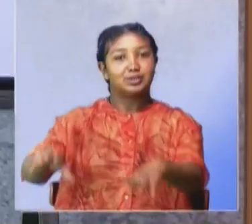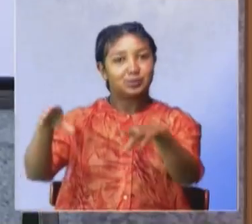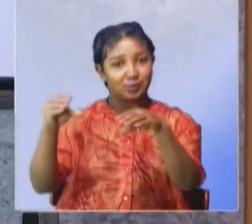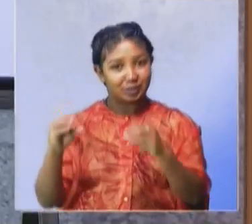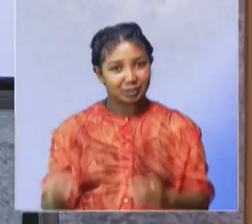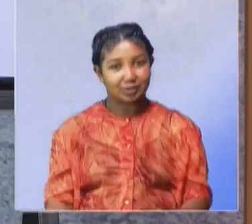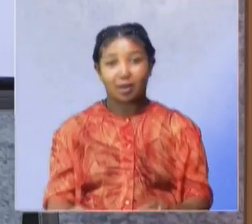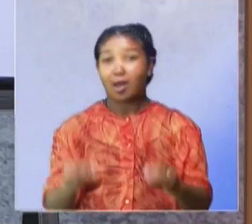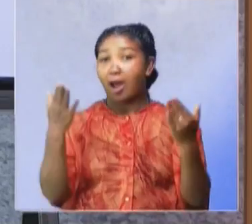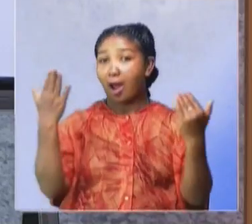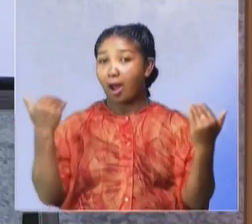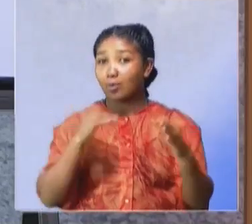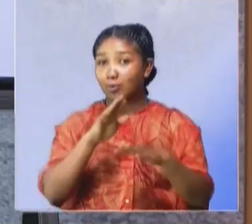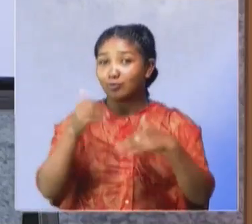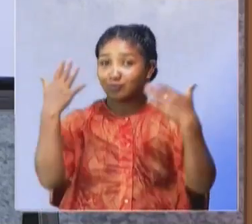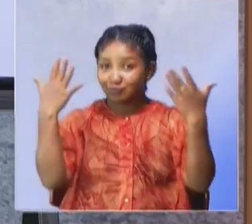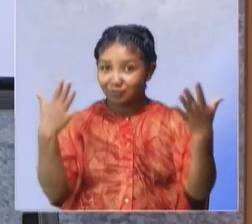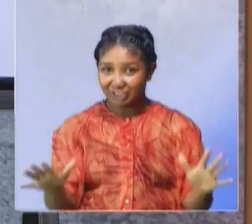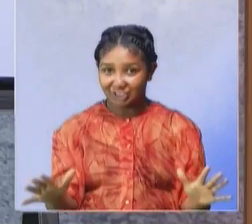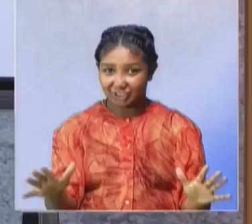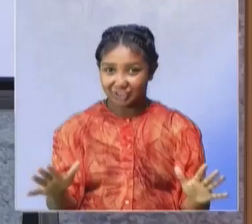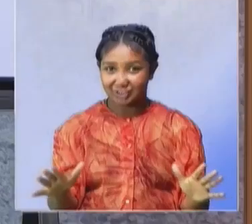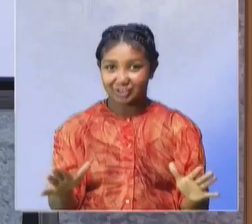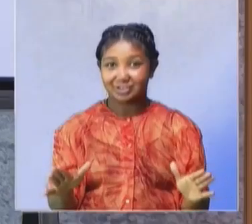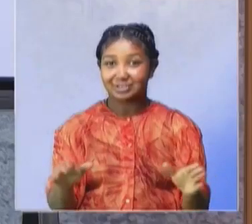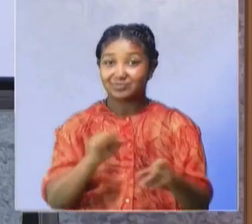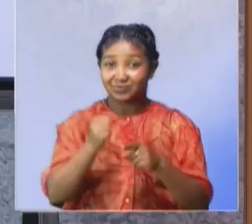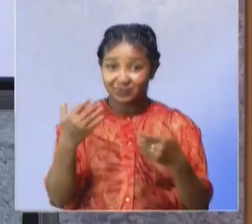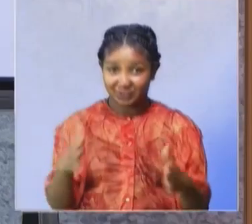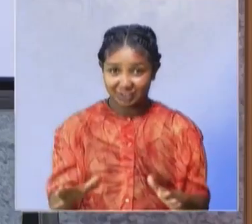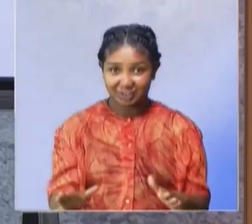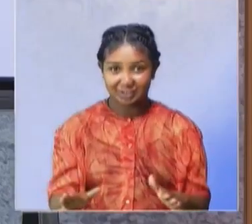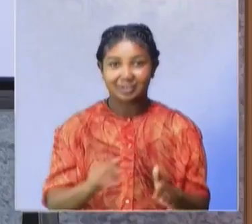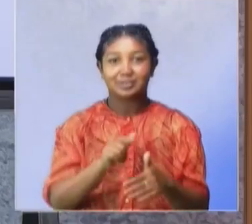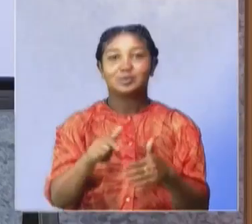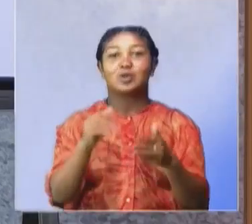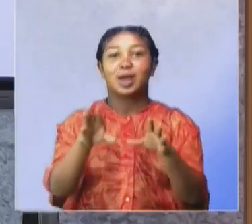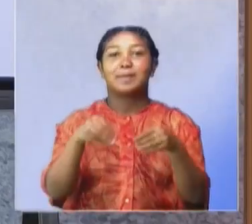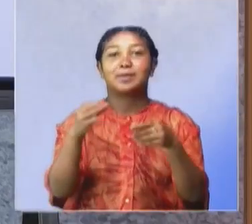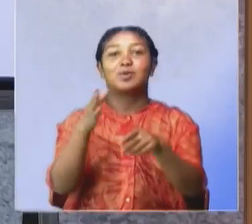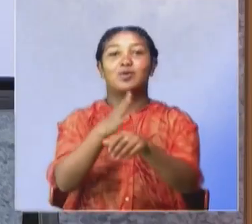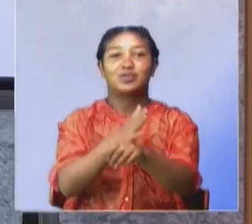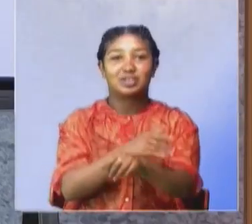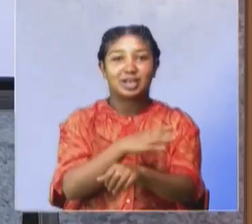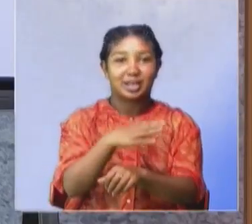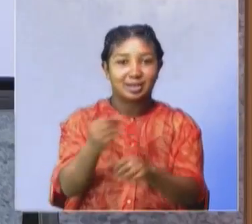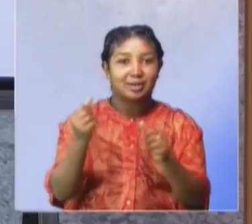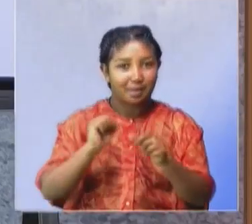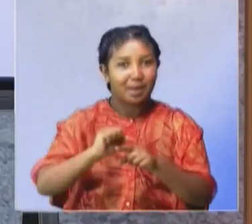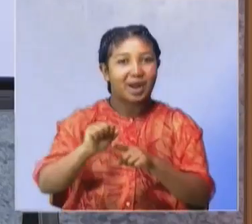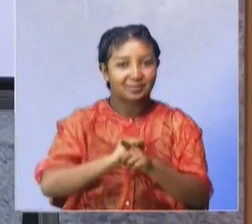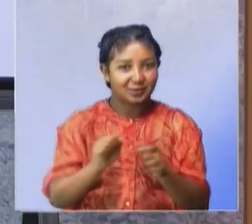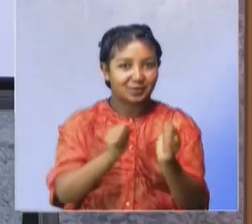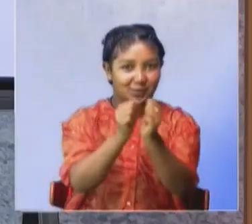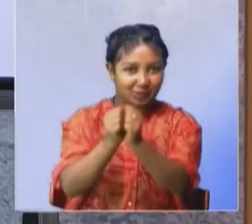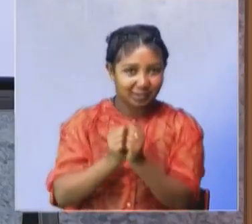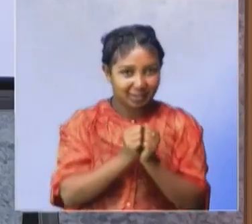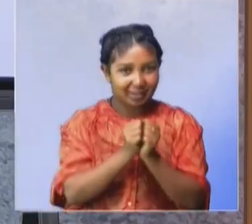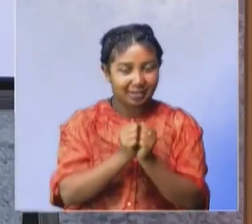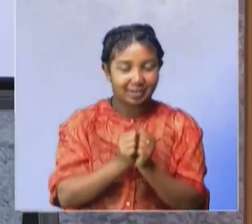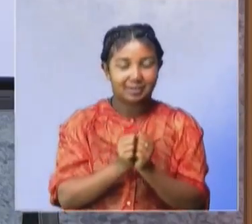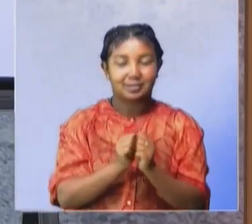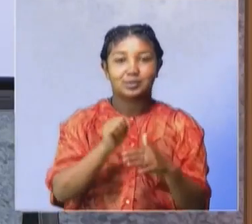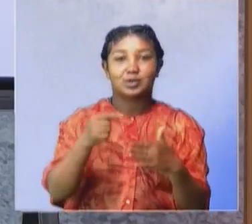Students, I hope you all have finished the activity 1. So let me give you correction and let us practice together.